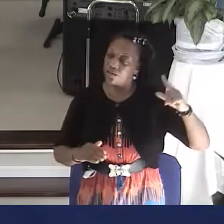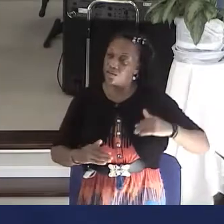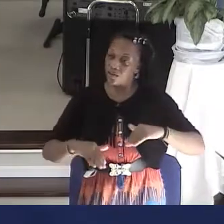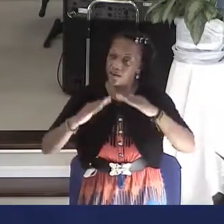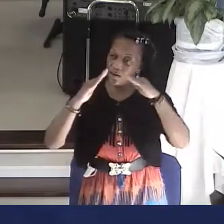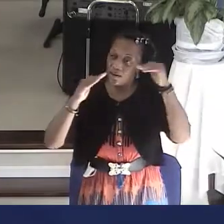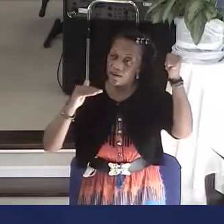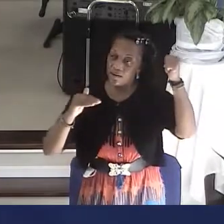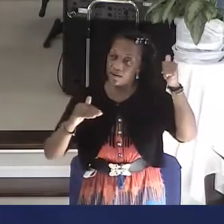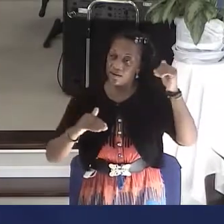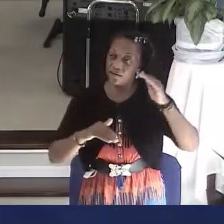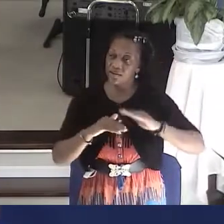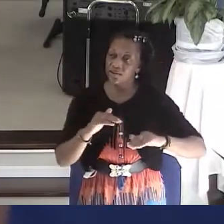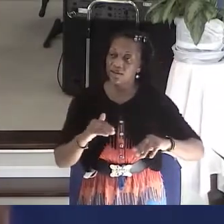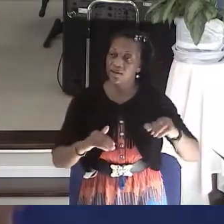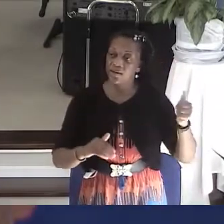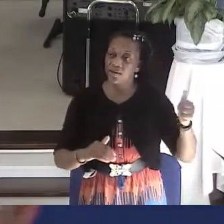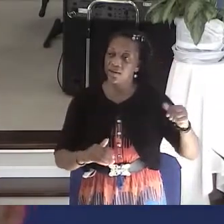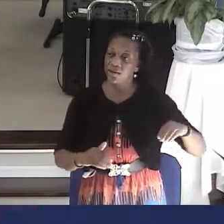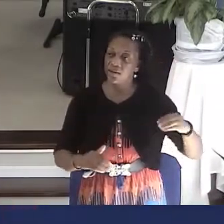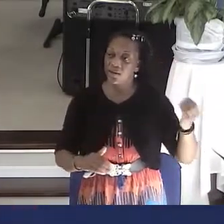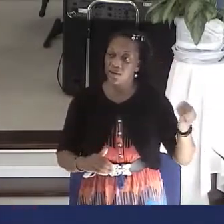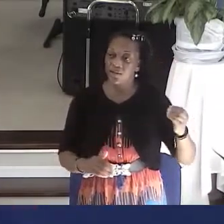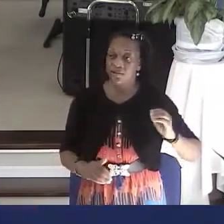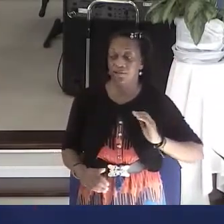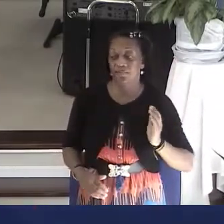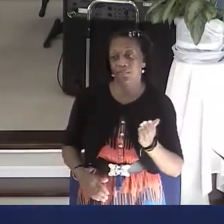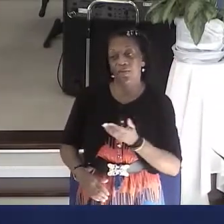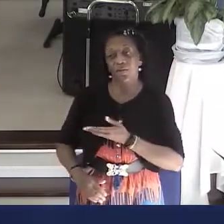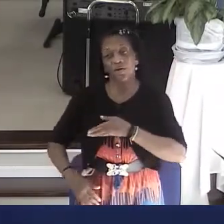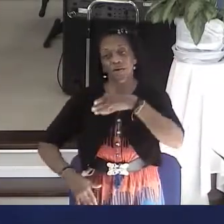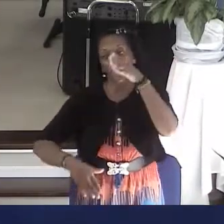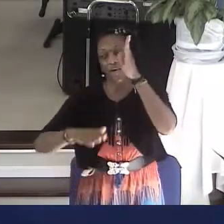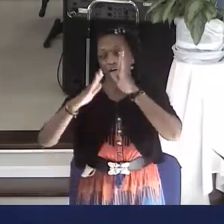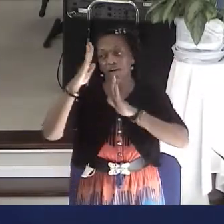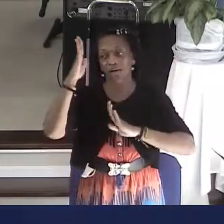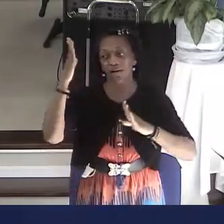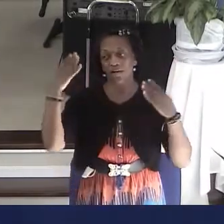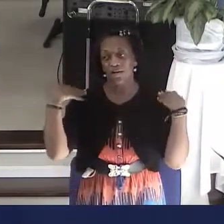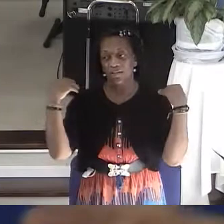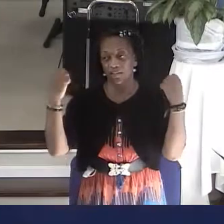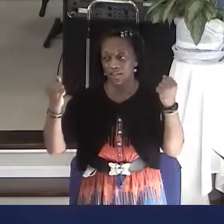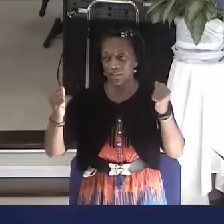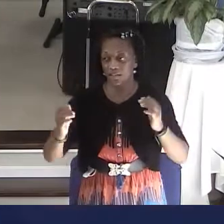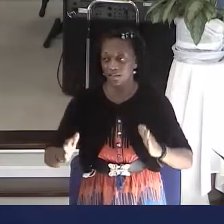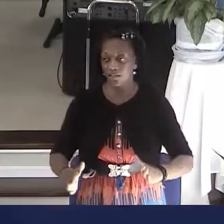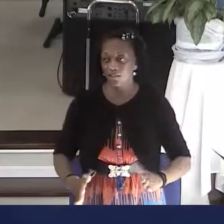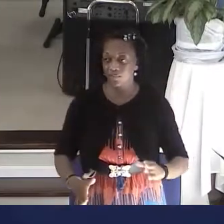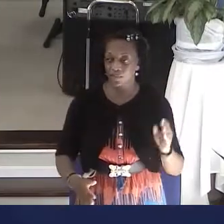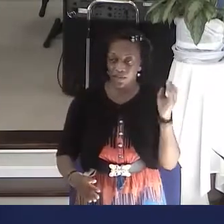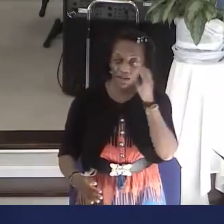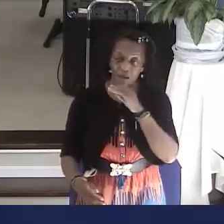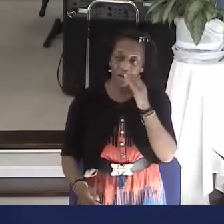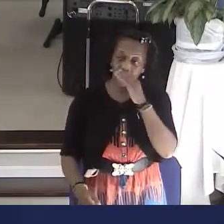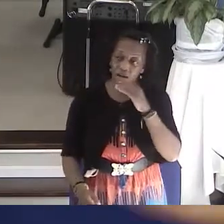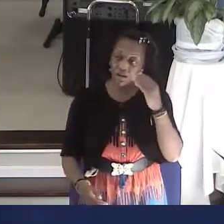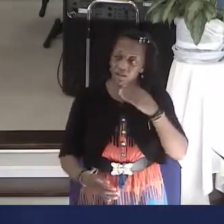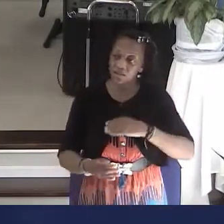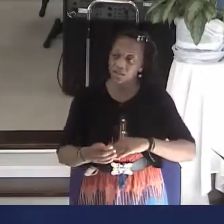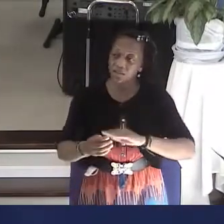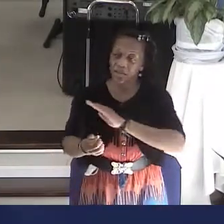other. Our God is healer. Our God is healer. Awesome in power.